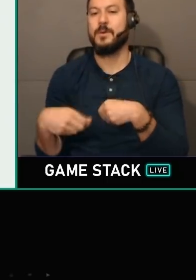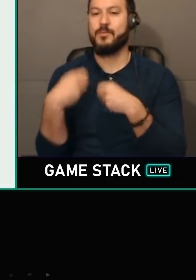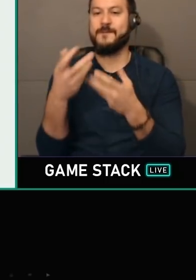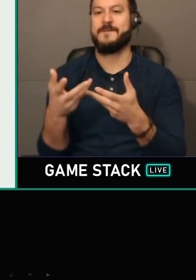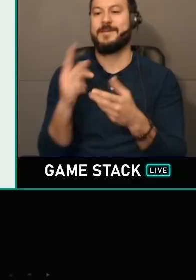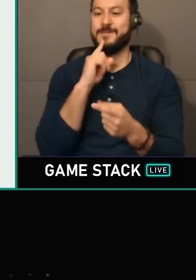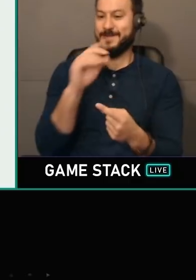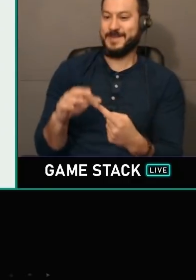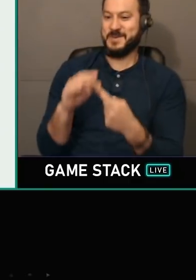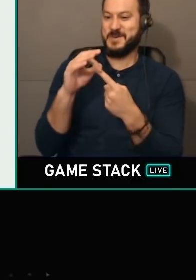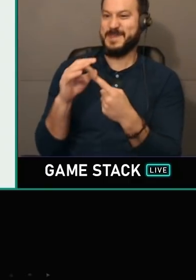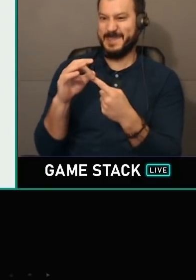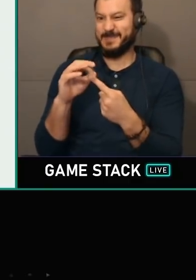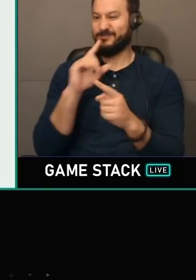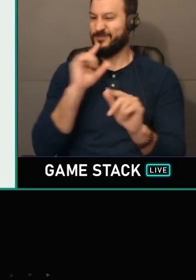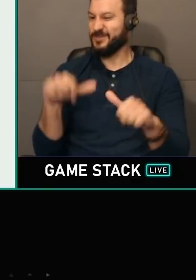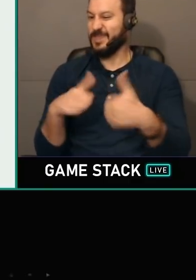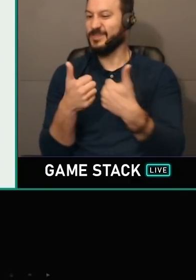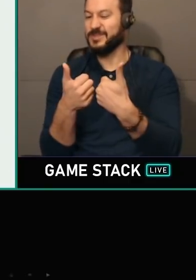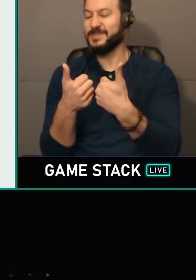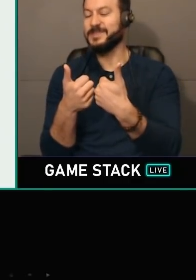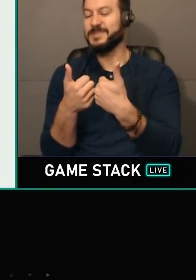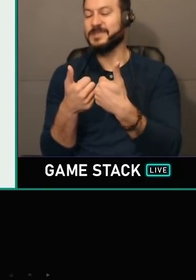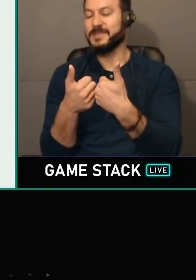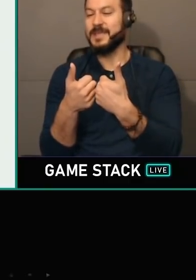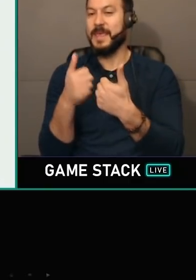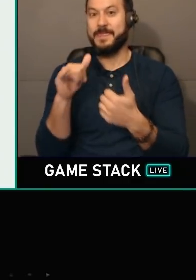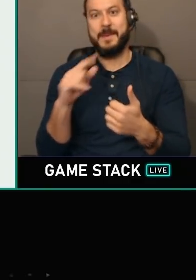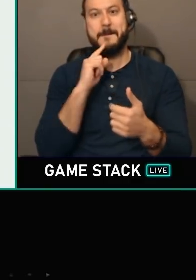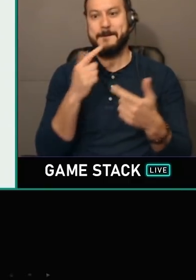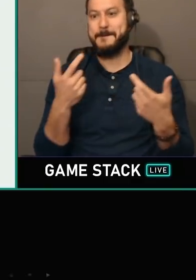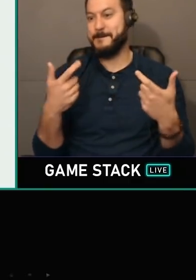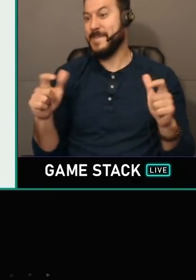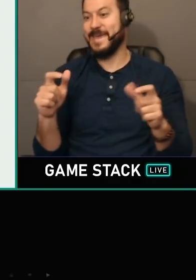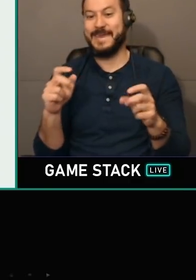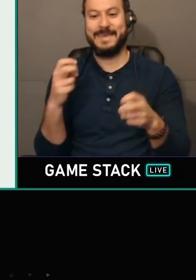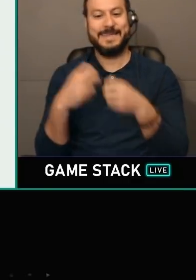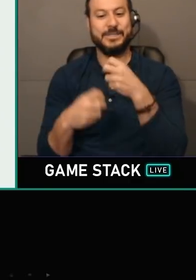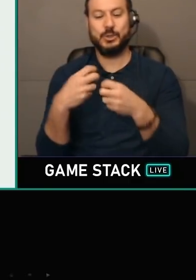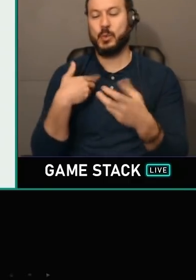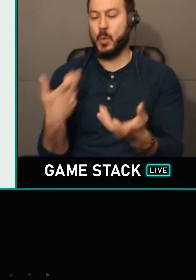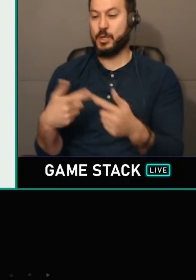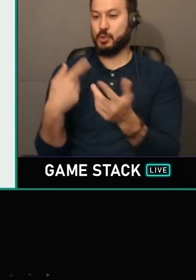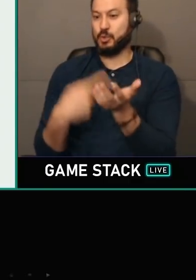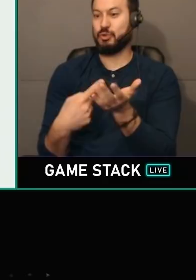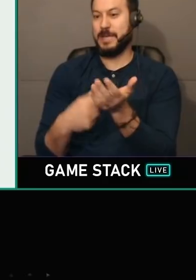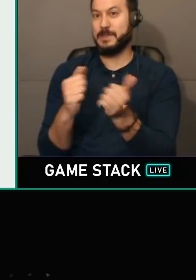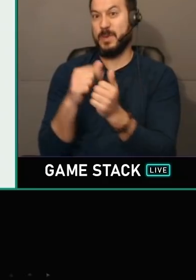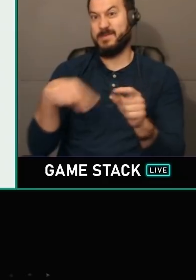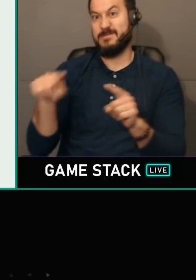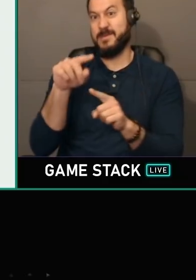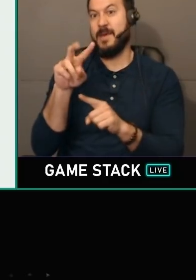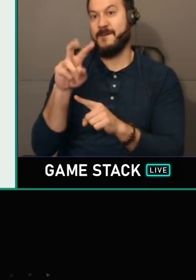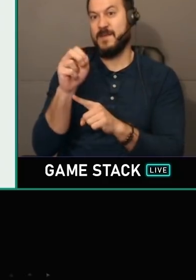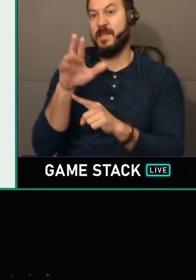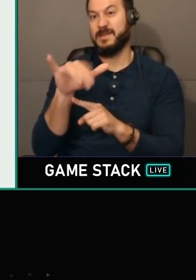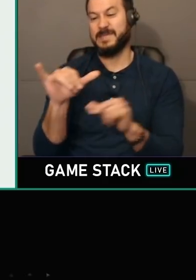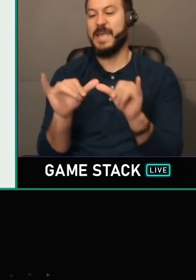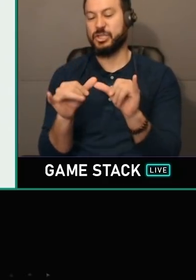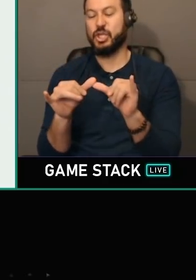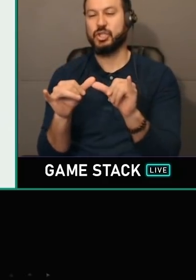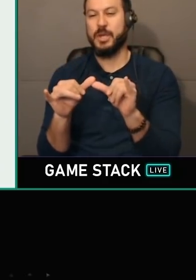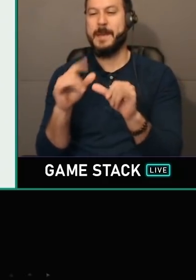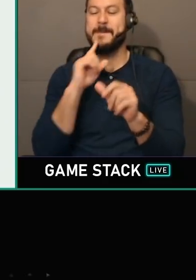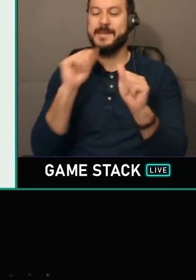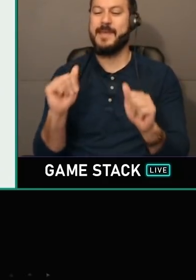unique set of challenges, and the main issue that we wanted to address with the Xbox Velocity architecture was being able